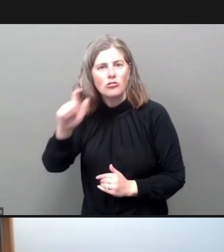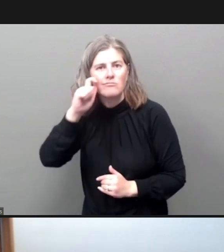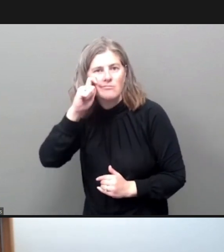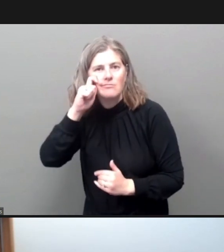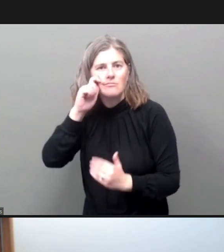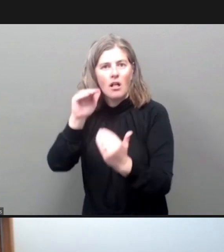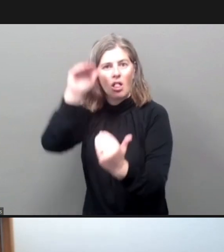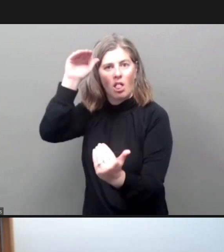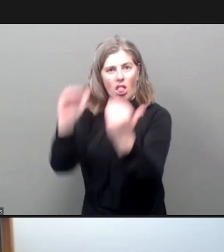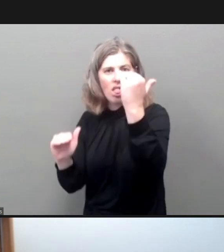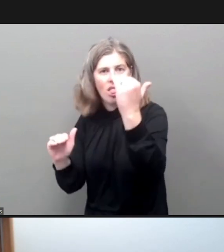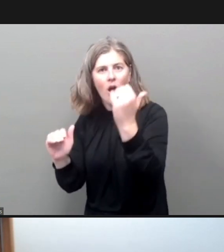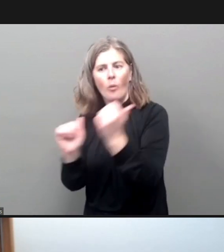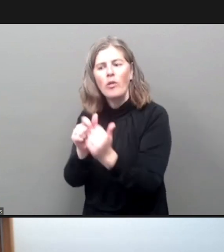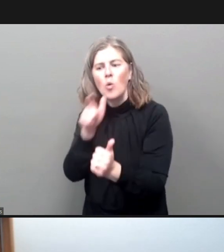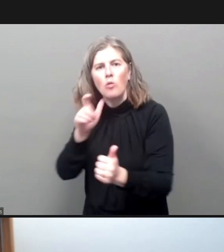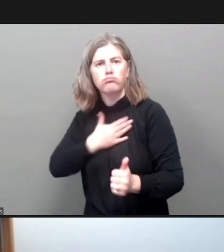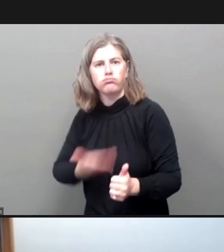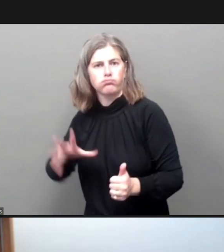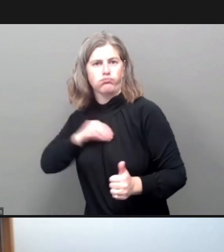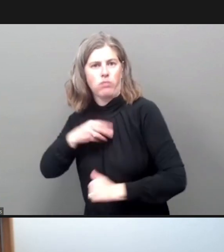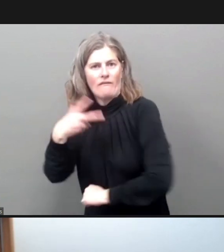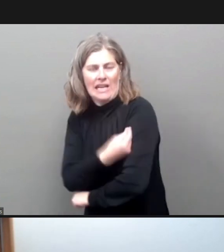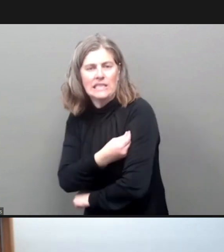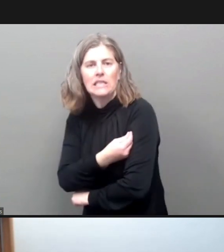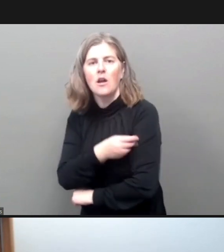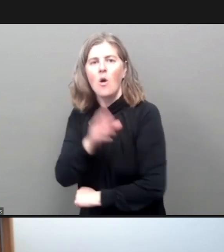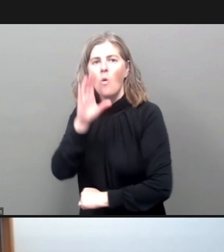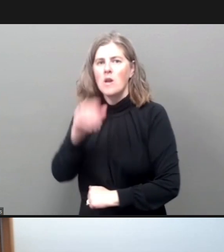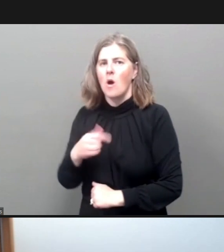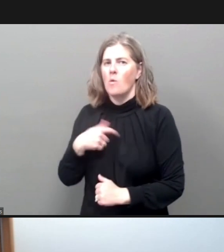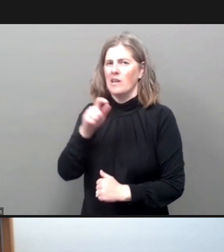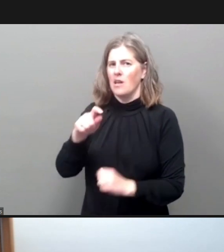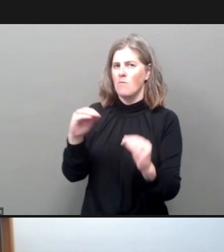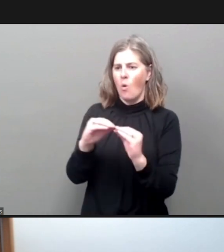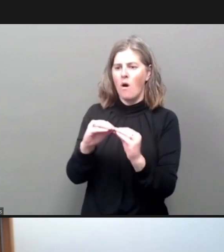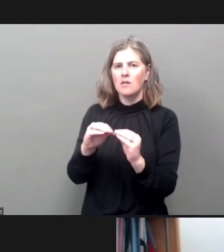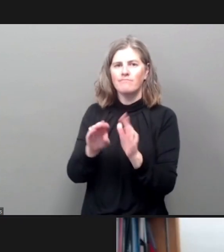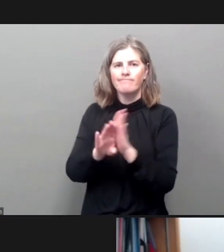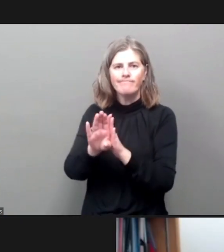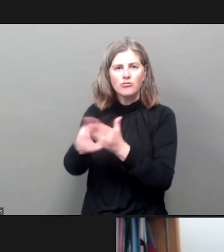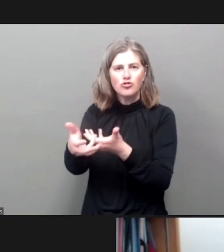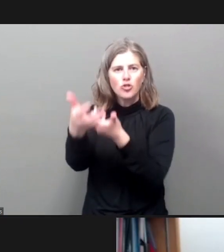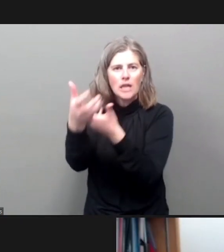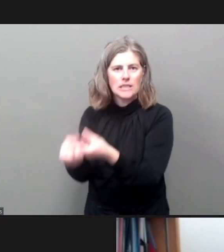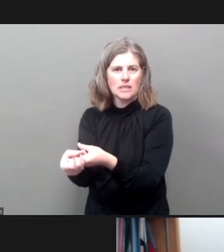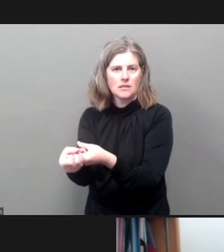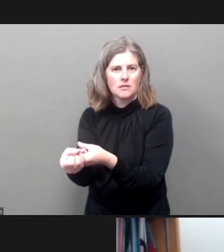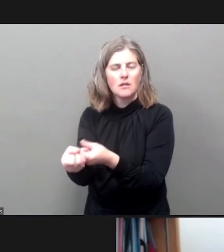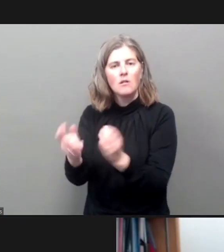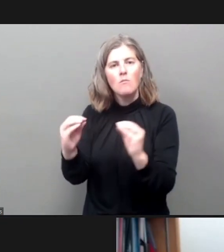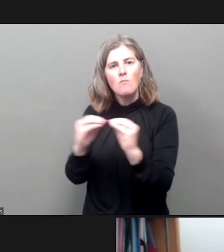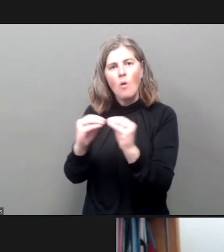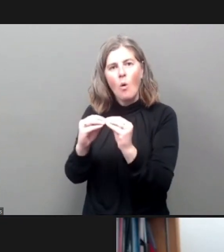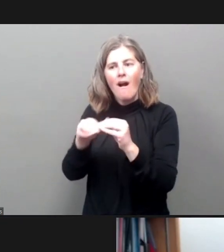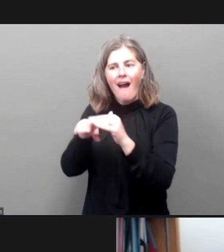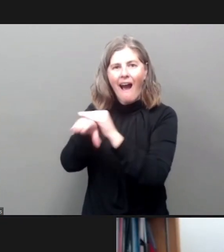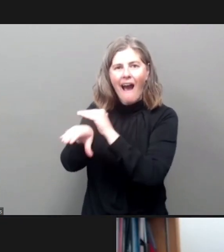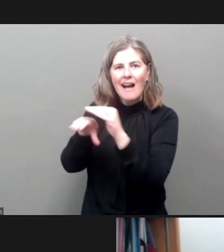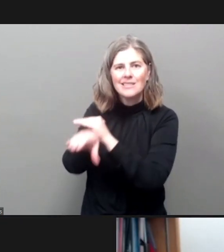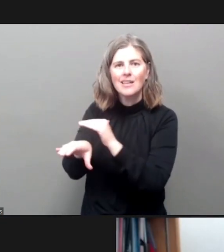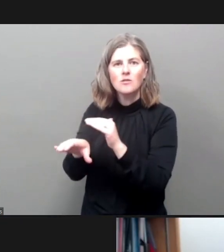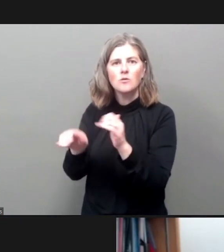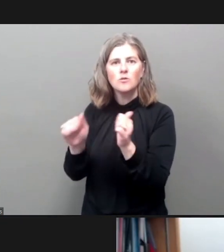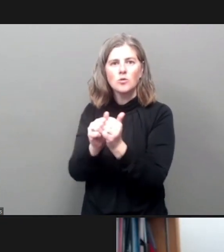vaccine uptake. We know that there needs to be more trust building. There needs to be more access to